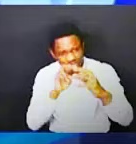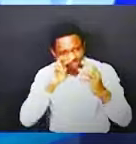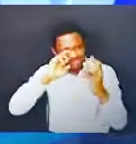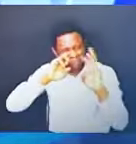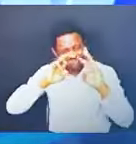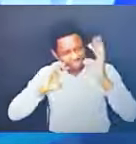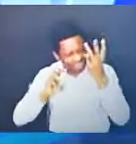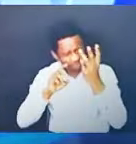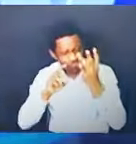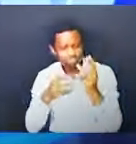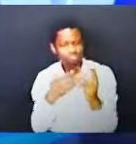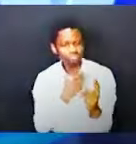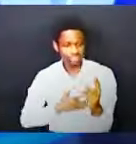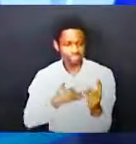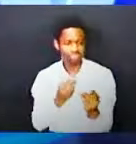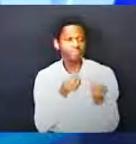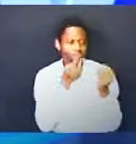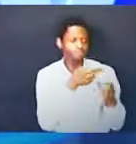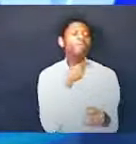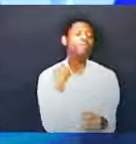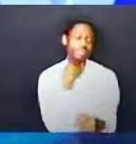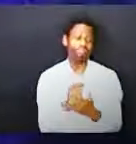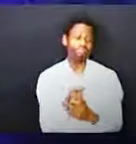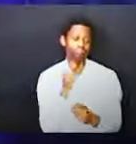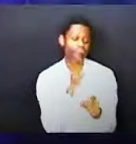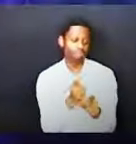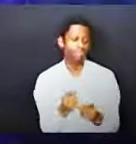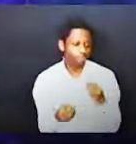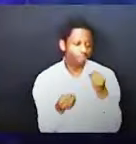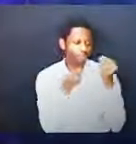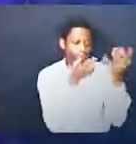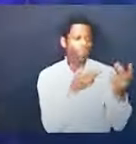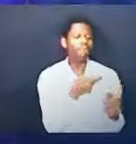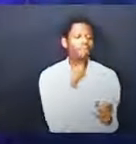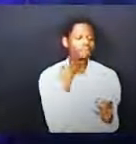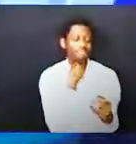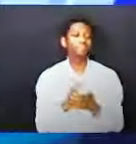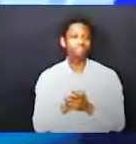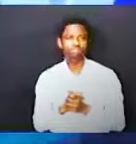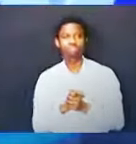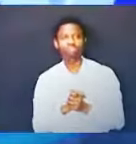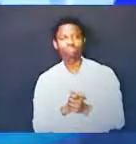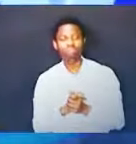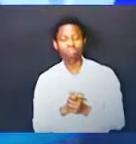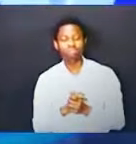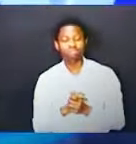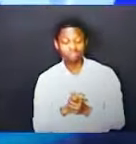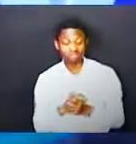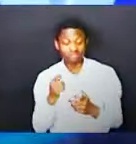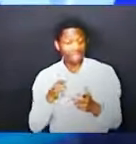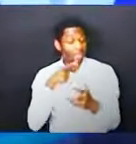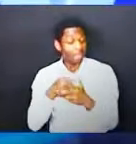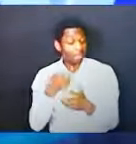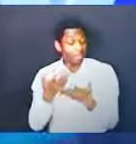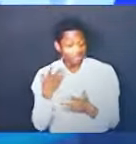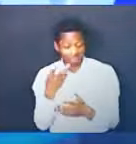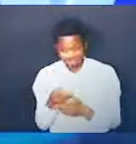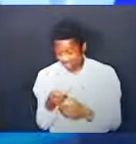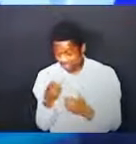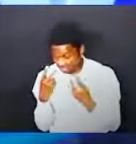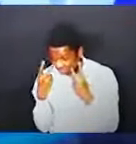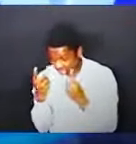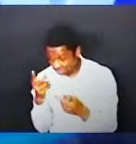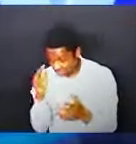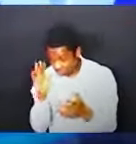just tell your pastor. When you find out that your pastor is also not treating, there are